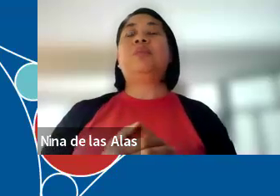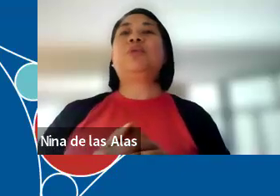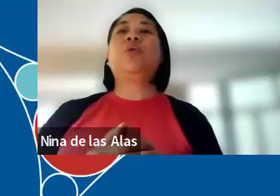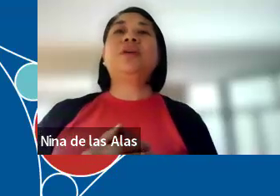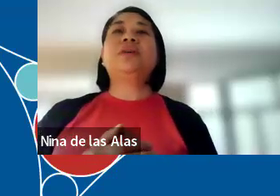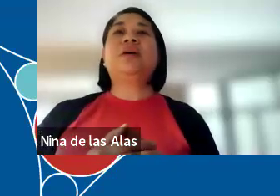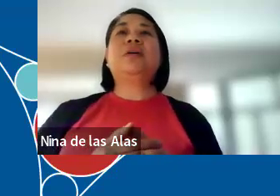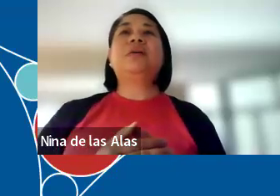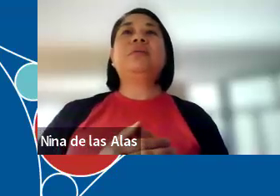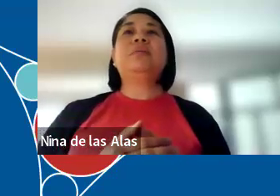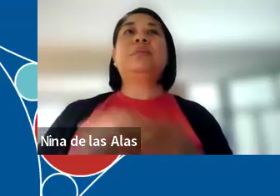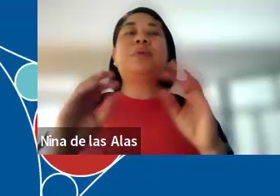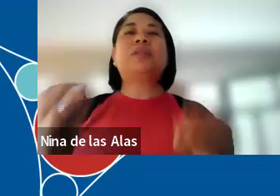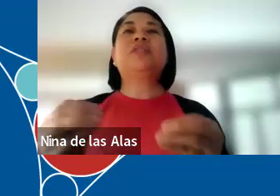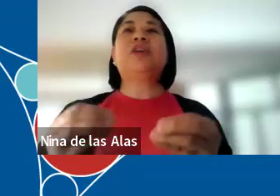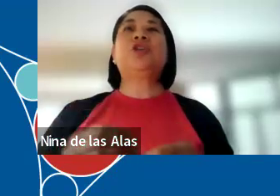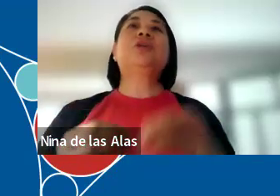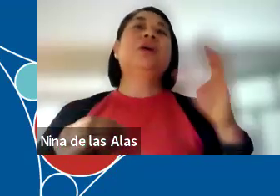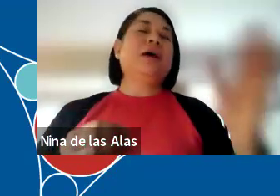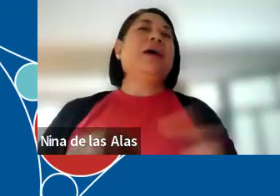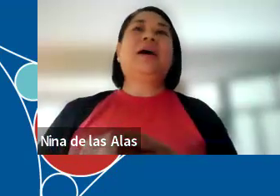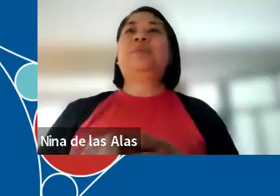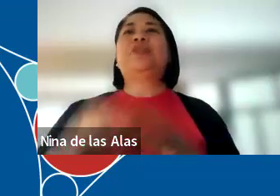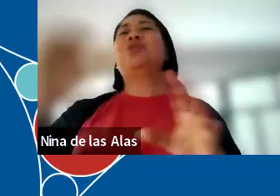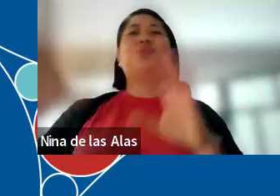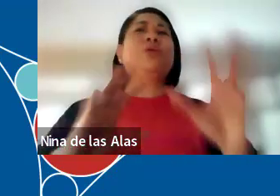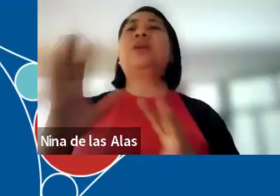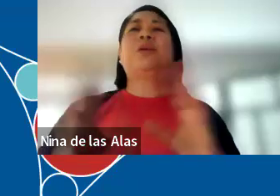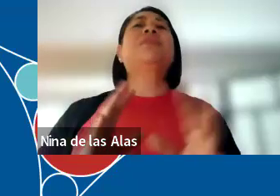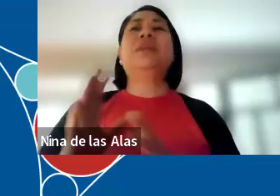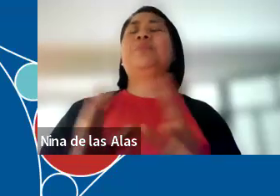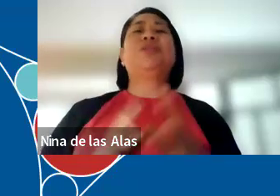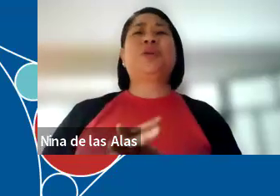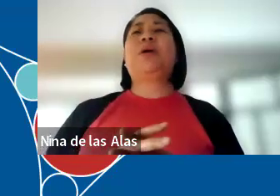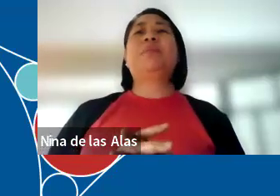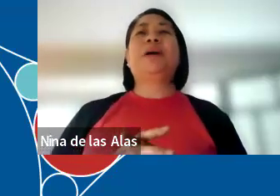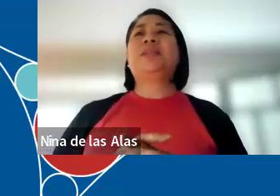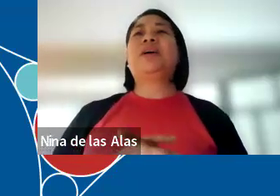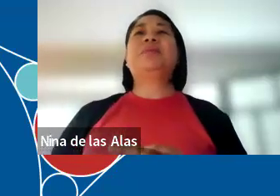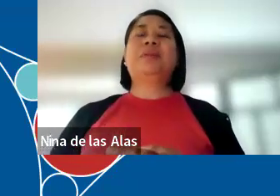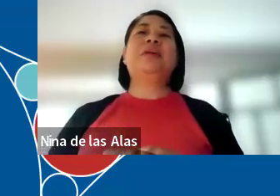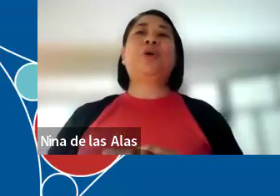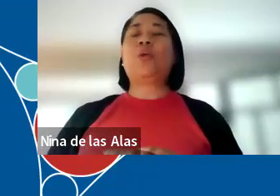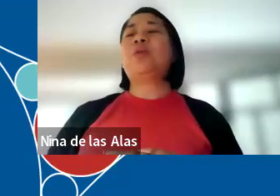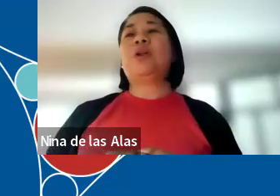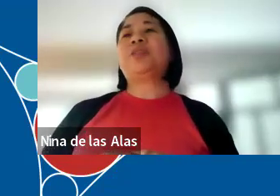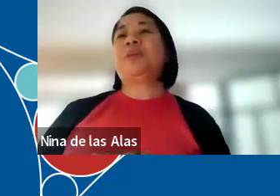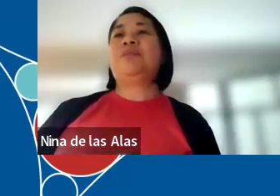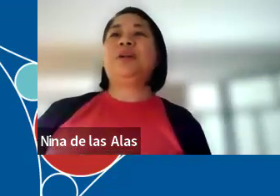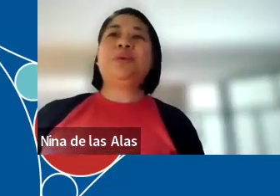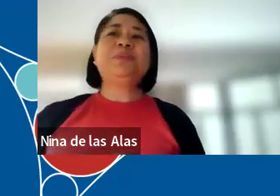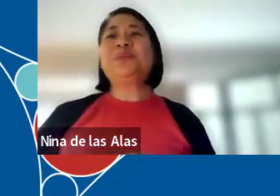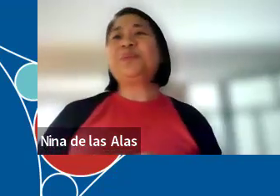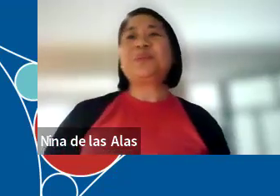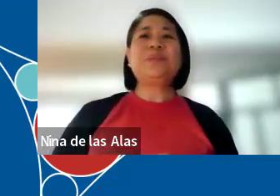post the recorded presentation as soon as we do a little bit of cleanup and so on. But the recording will also